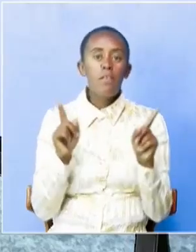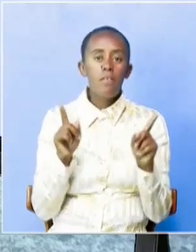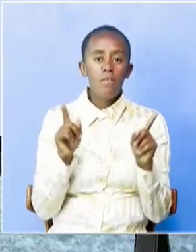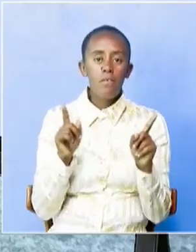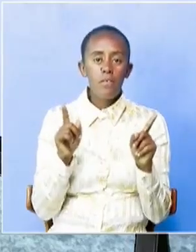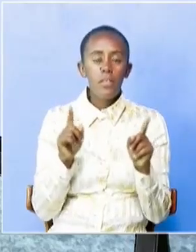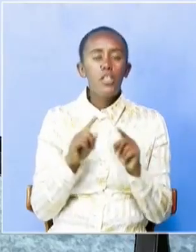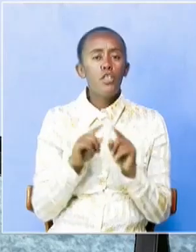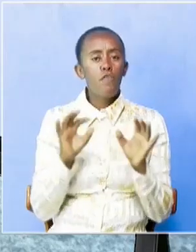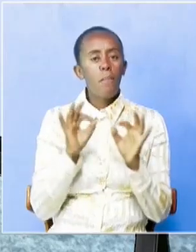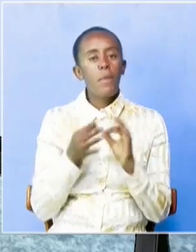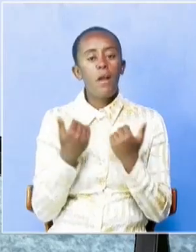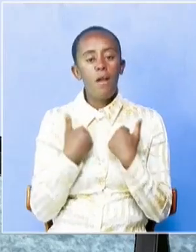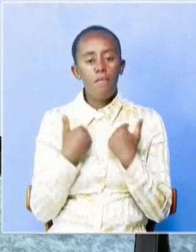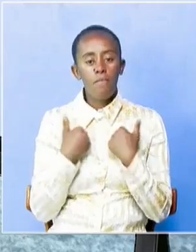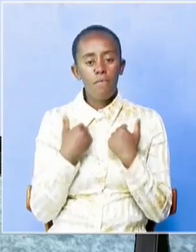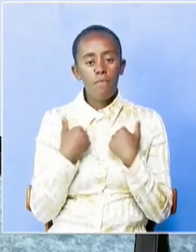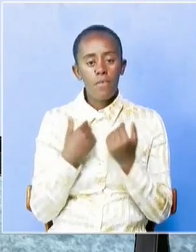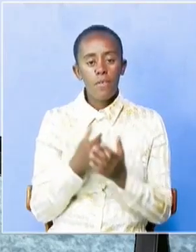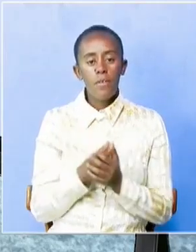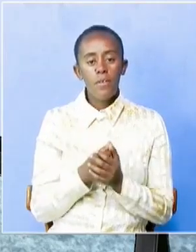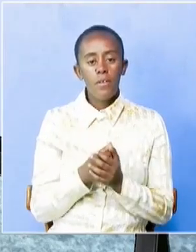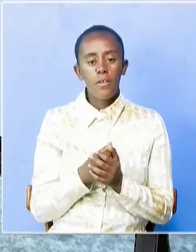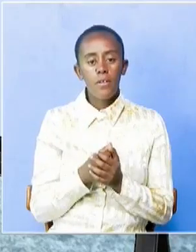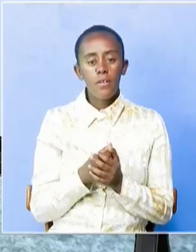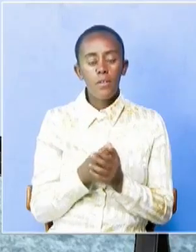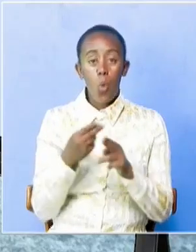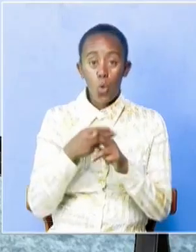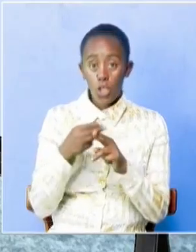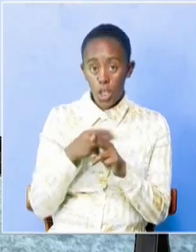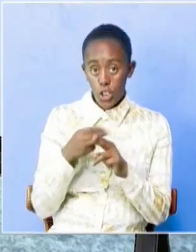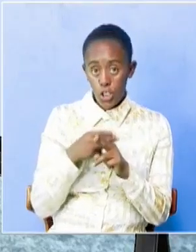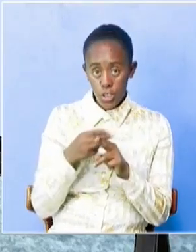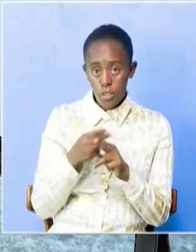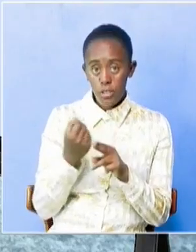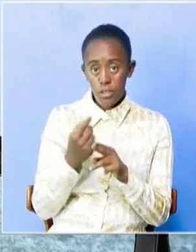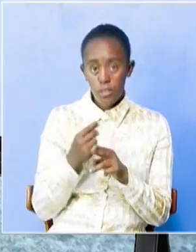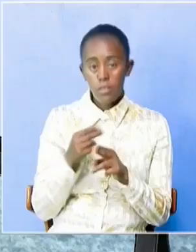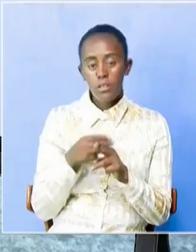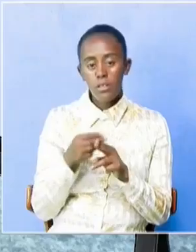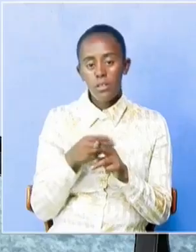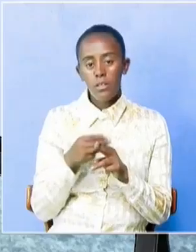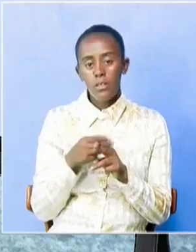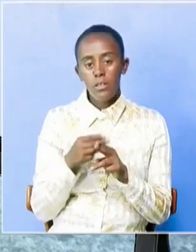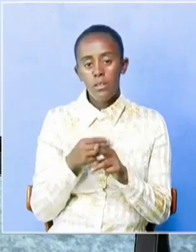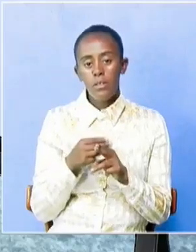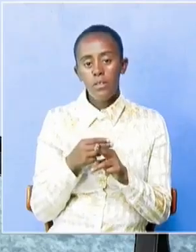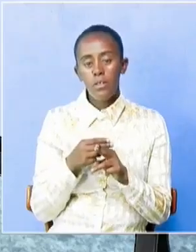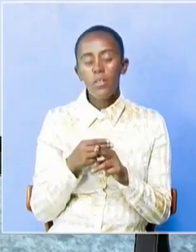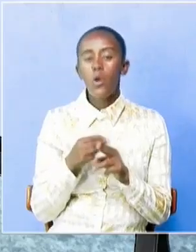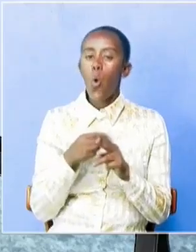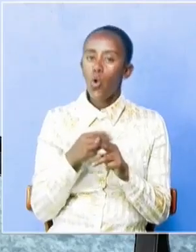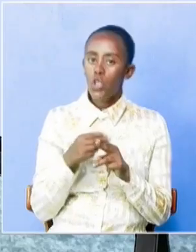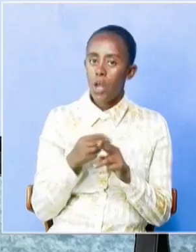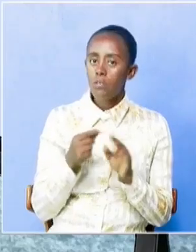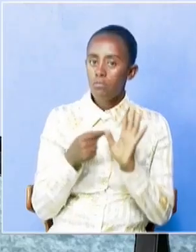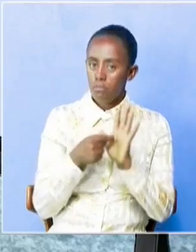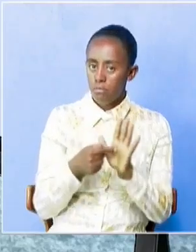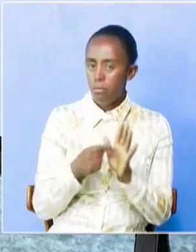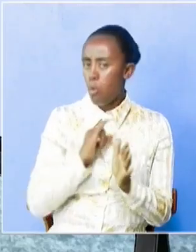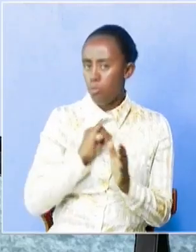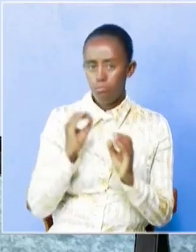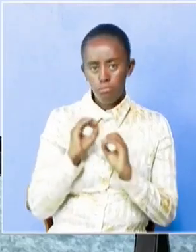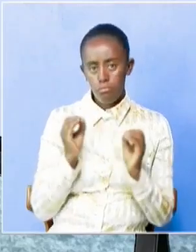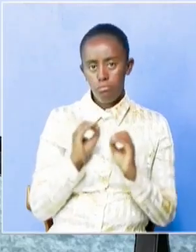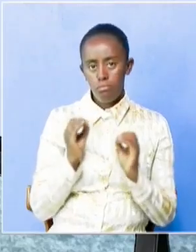has two different meaning. This one is to show contraction, right? The first one is to show contraction, not